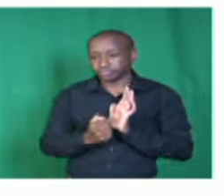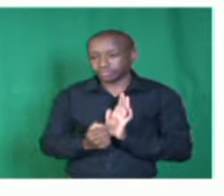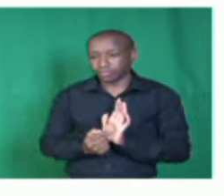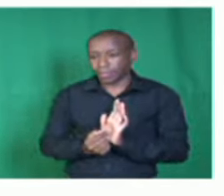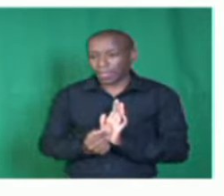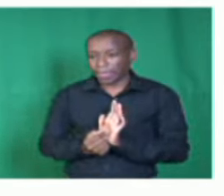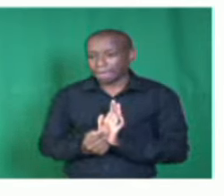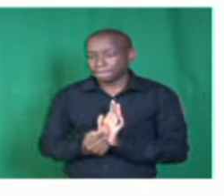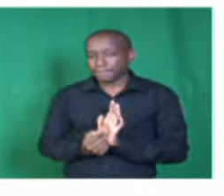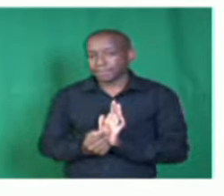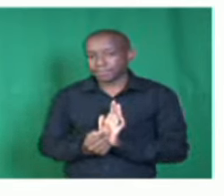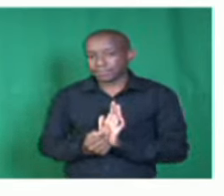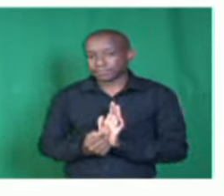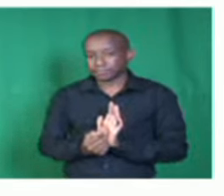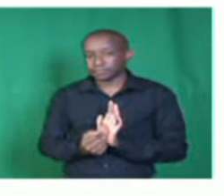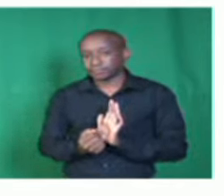policy. Imperialism.